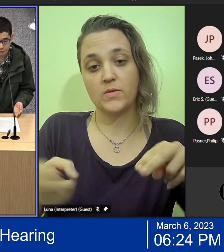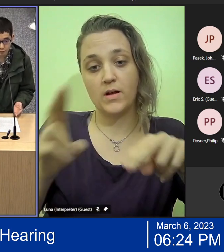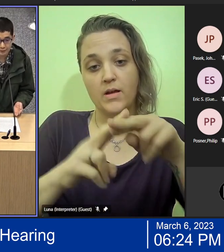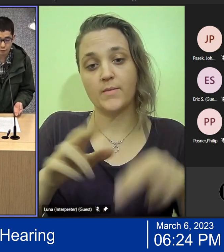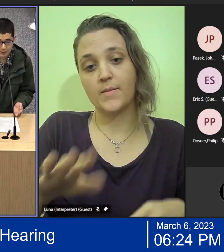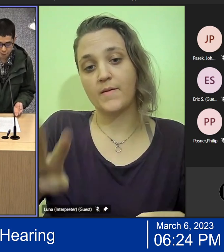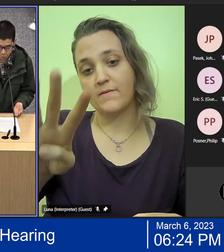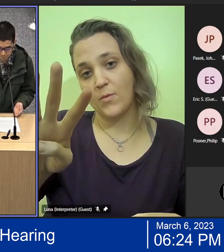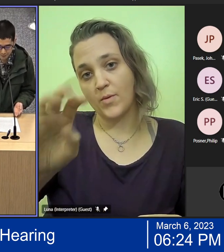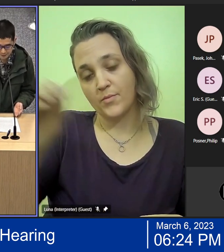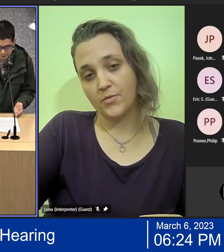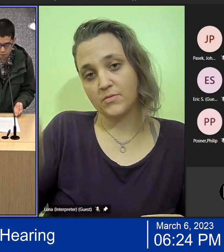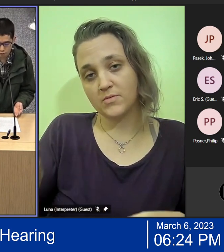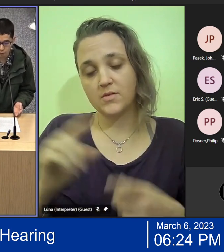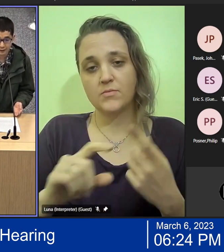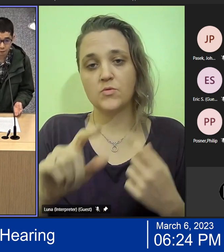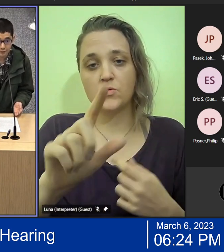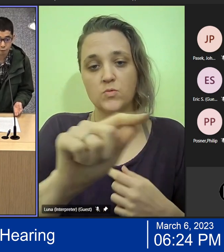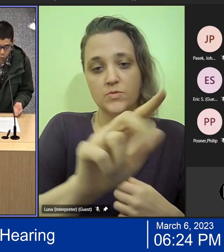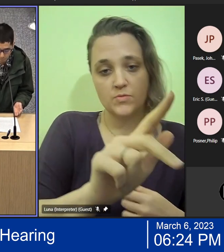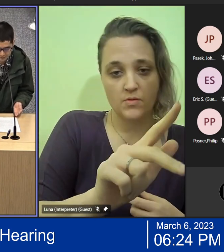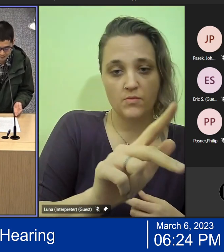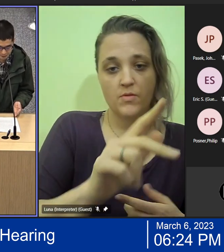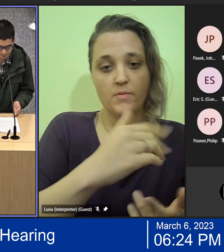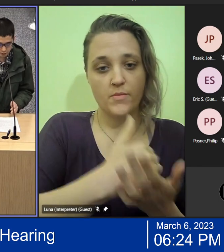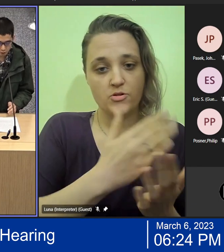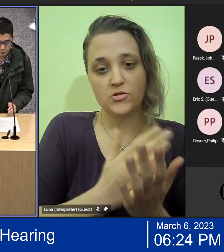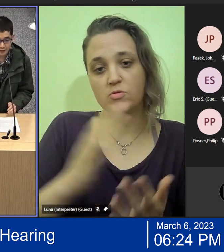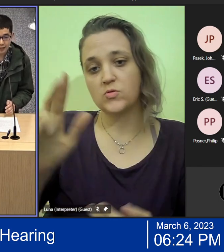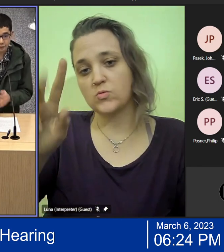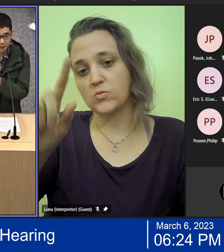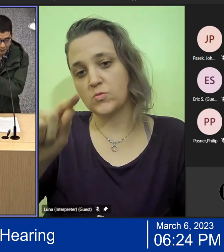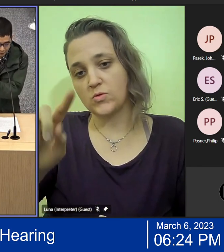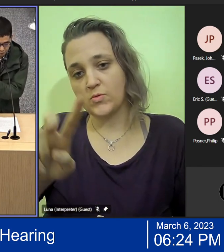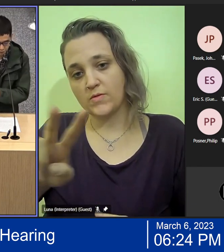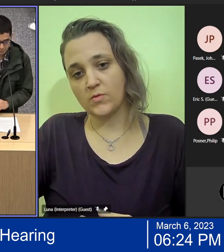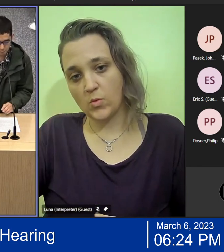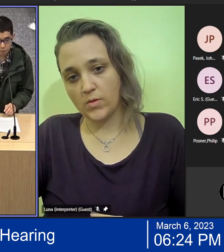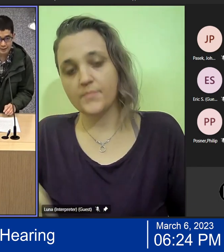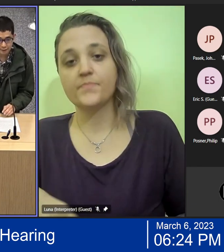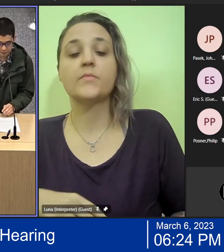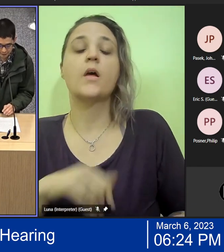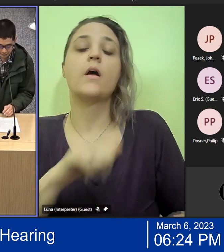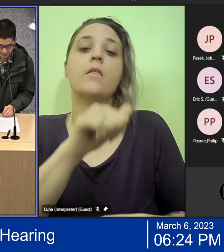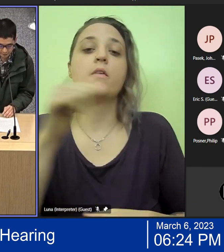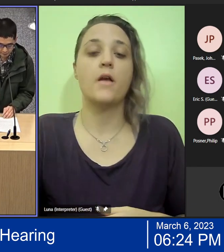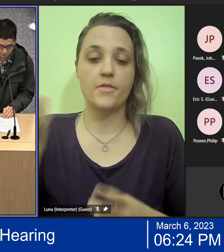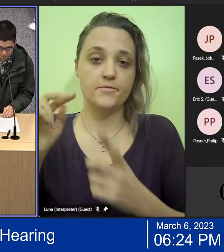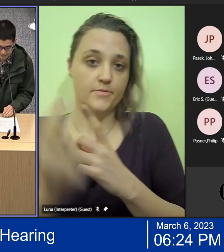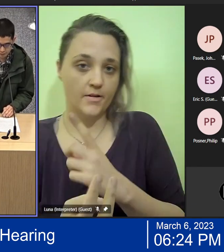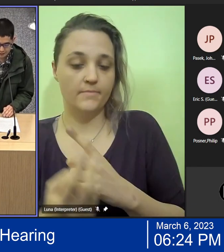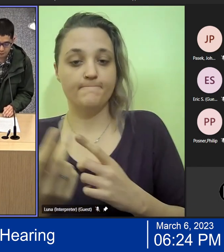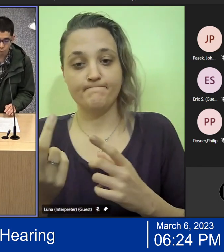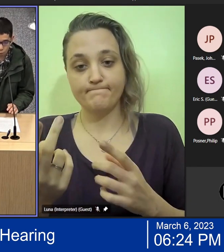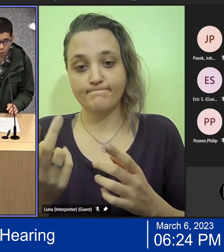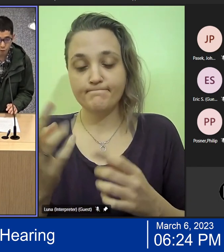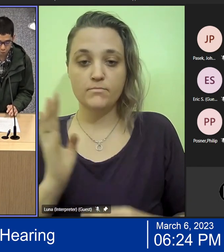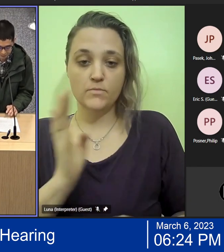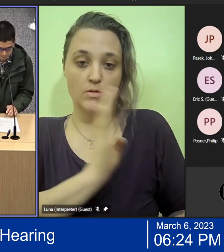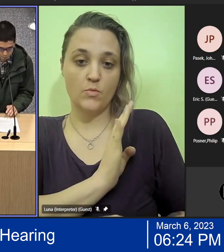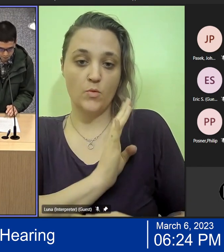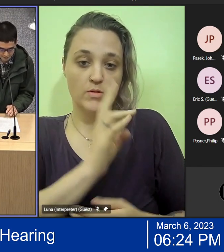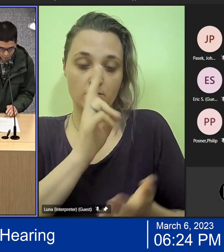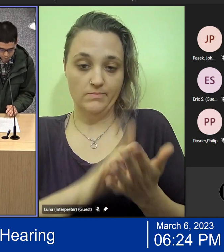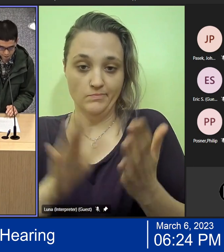hike by only just about 4% from the 2023 budget to 2024 budget. On the other hand,